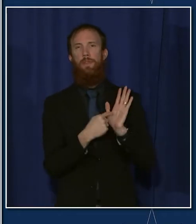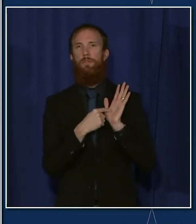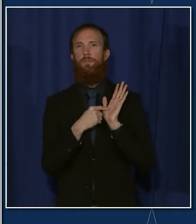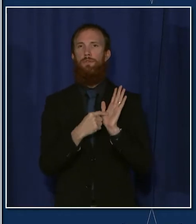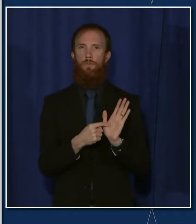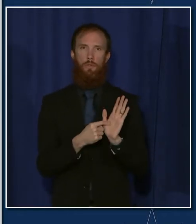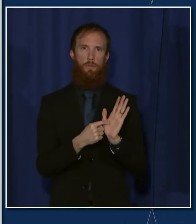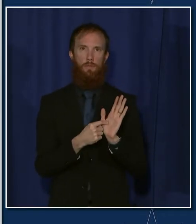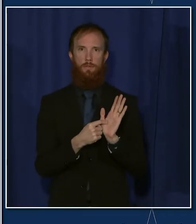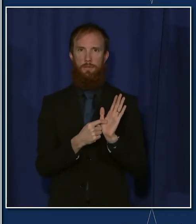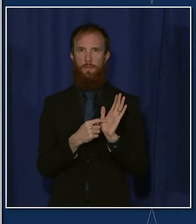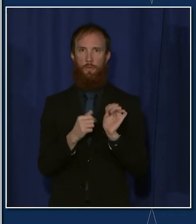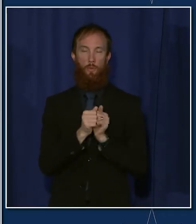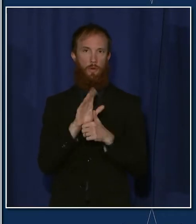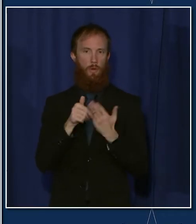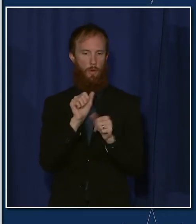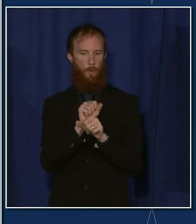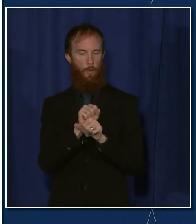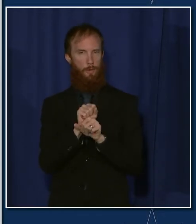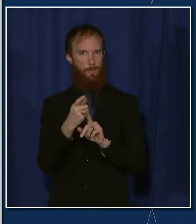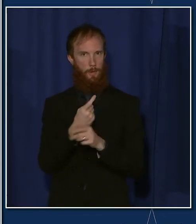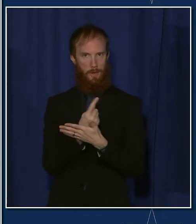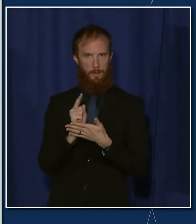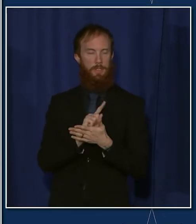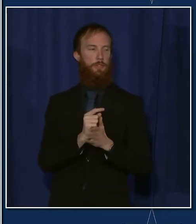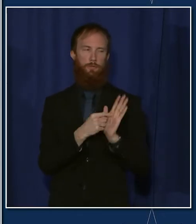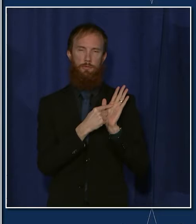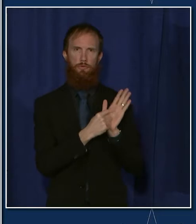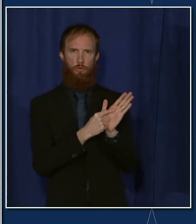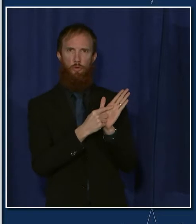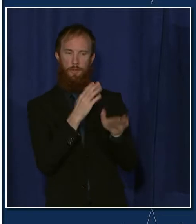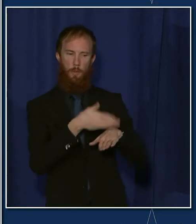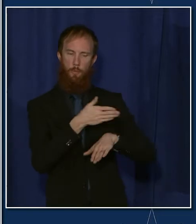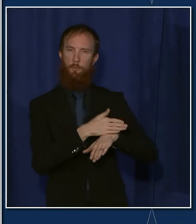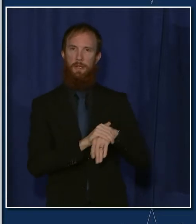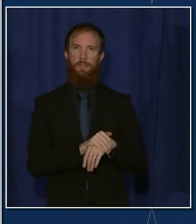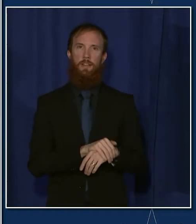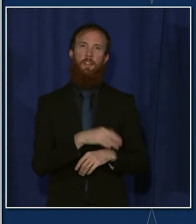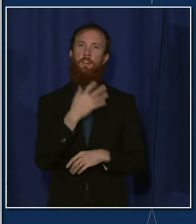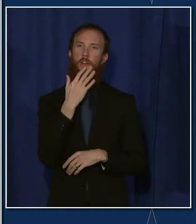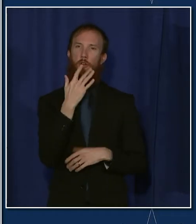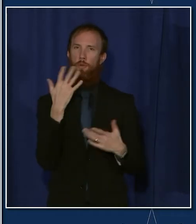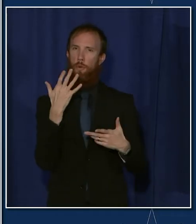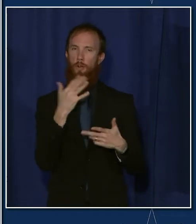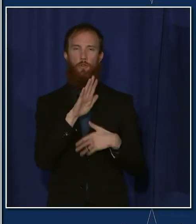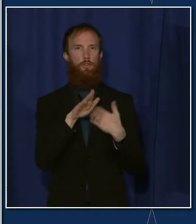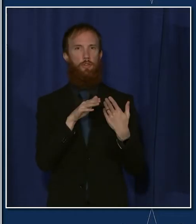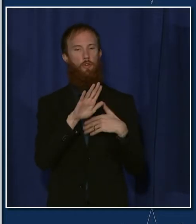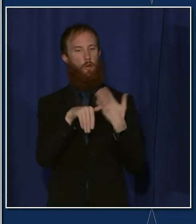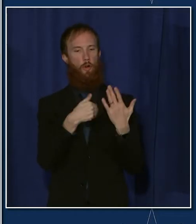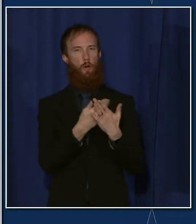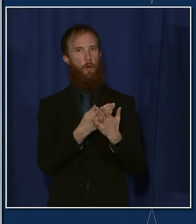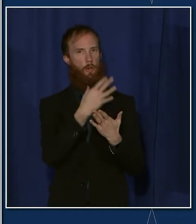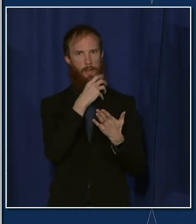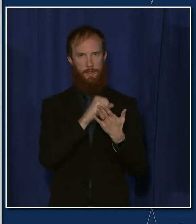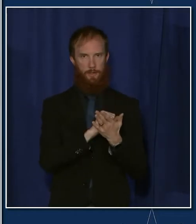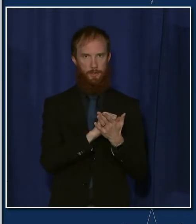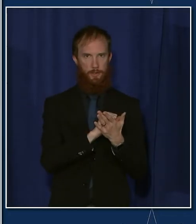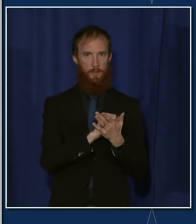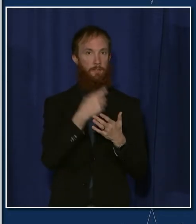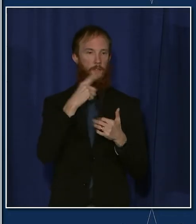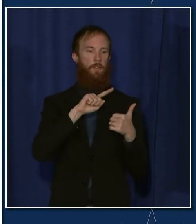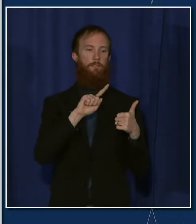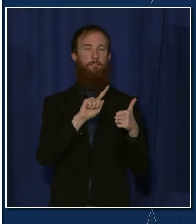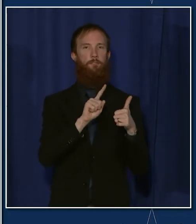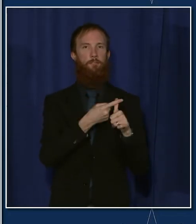push last week, some of that improvement. The colors here are all ages, people who were getting first